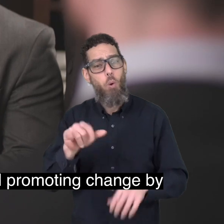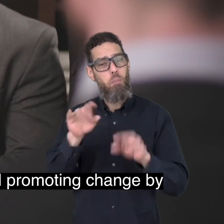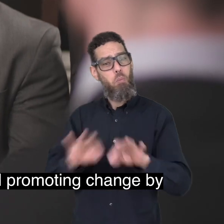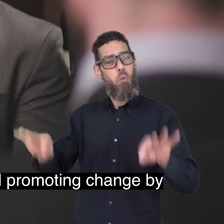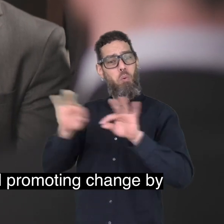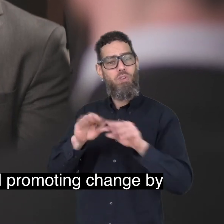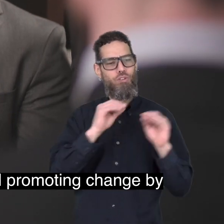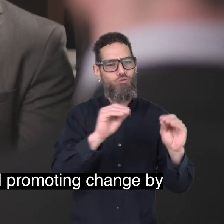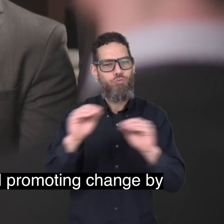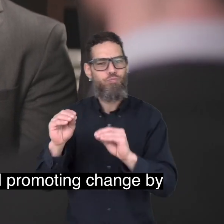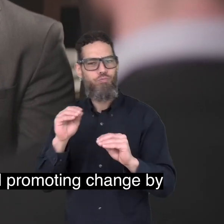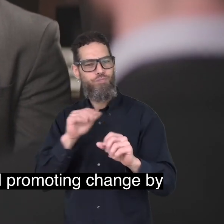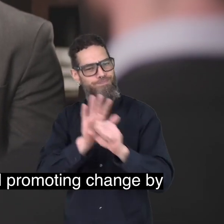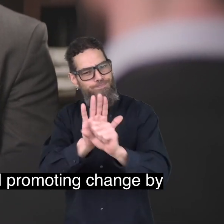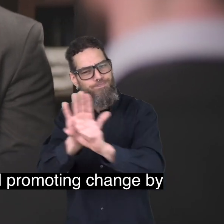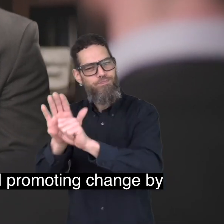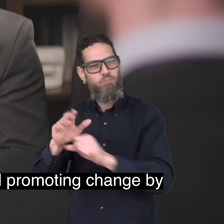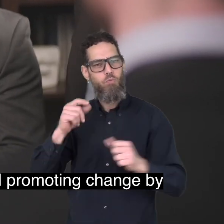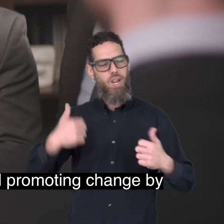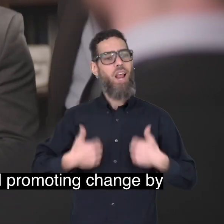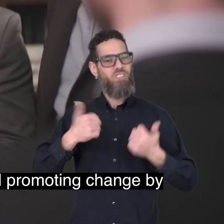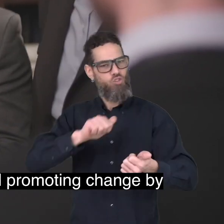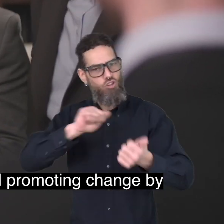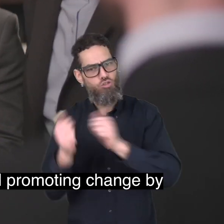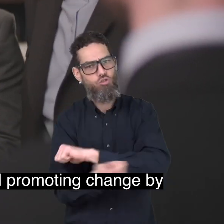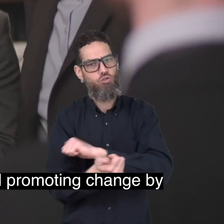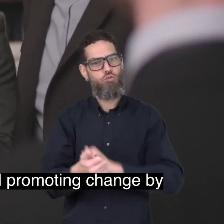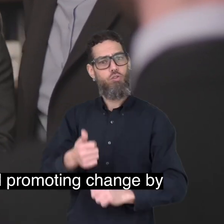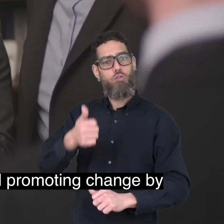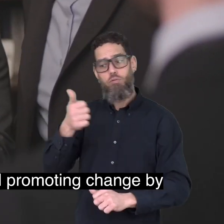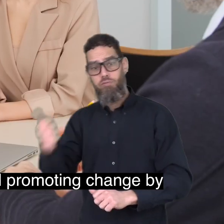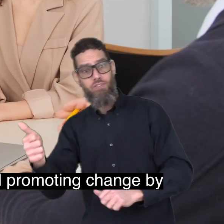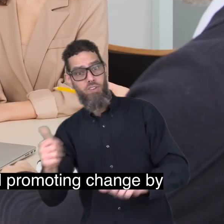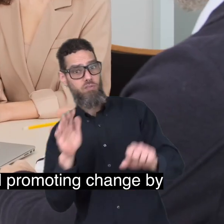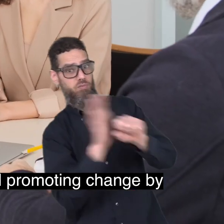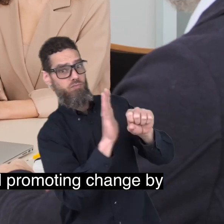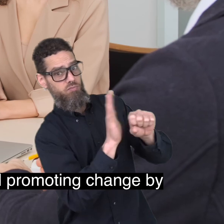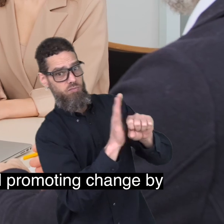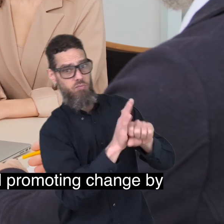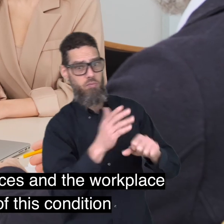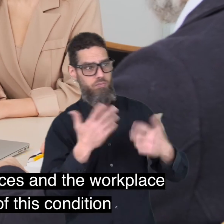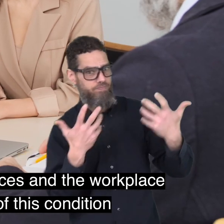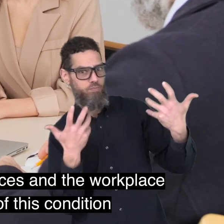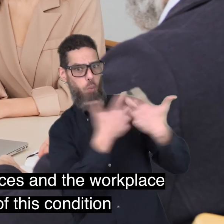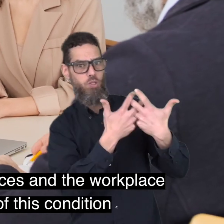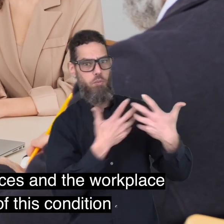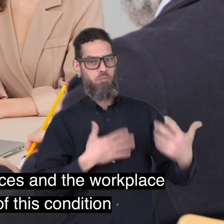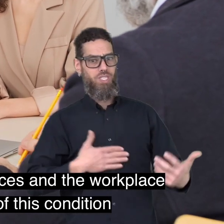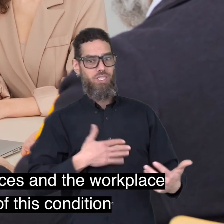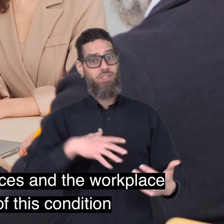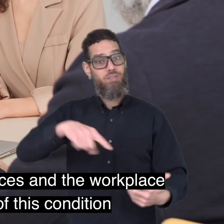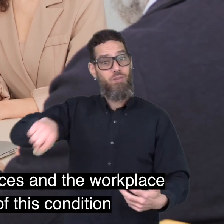Advocacy and education are also crucial in raising awareness and promoting change. By advocating for their own rights and